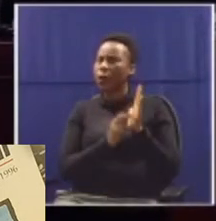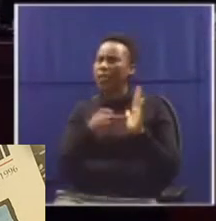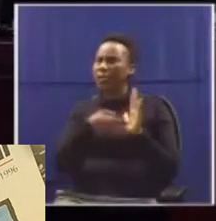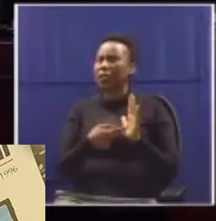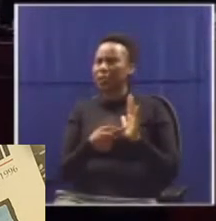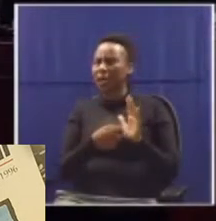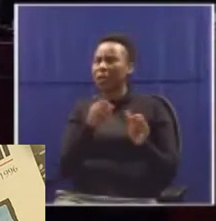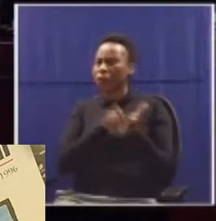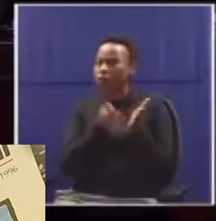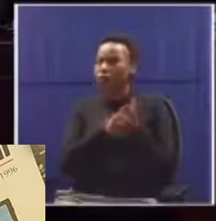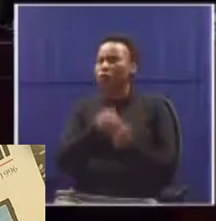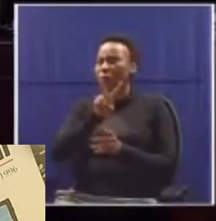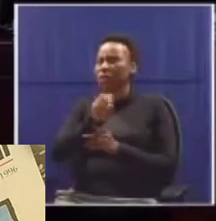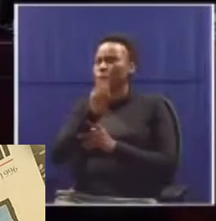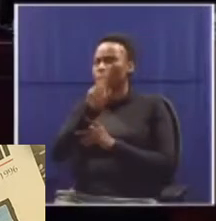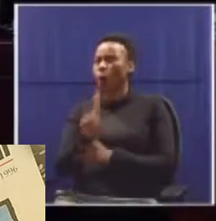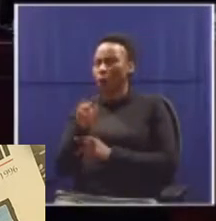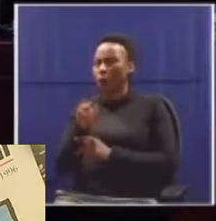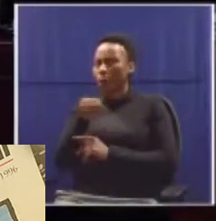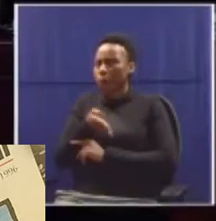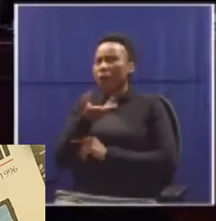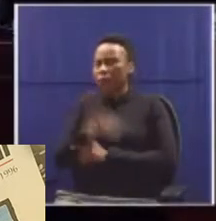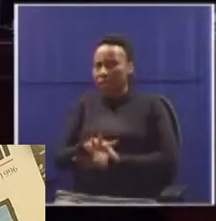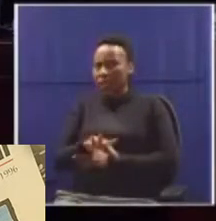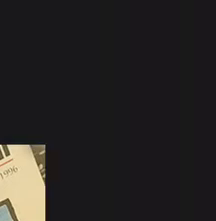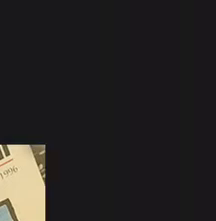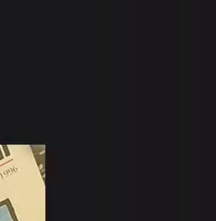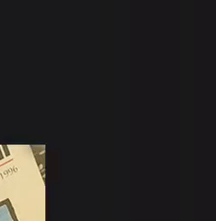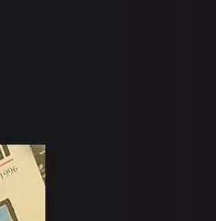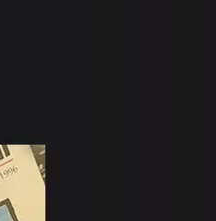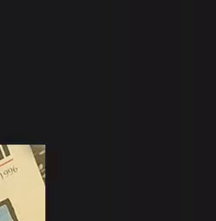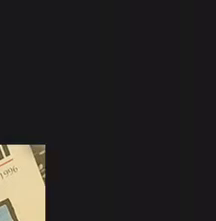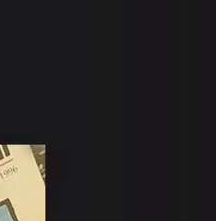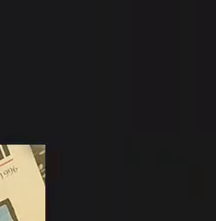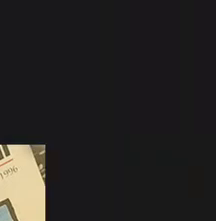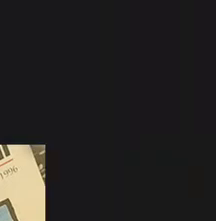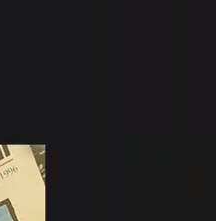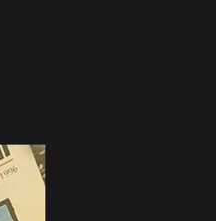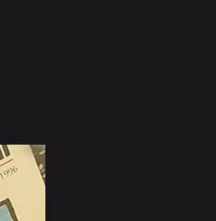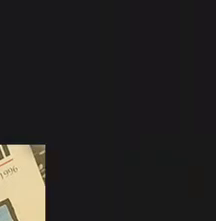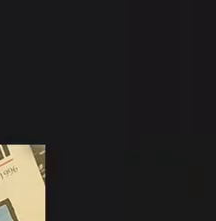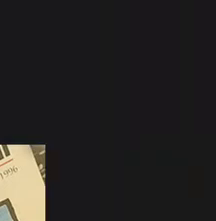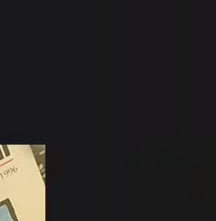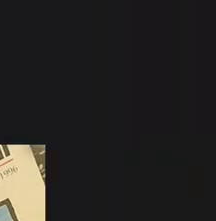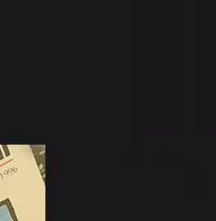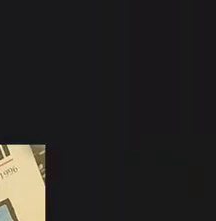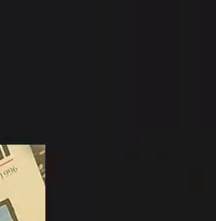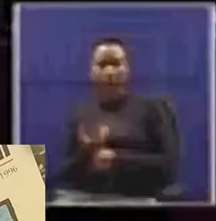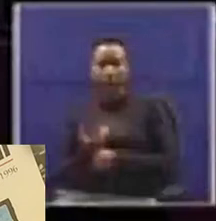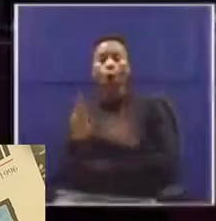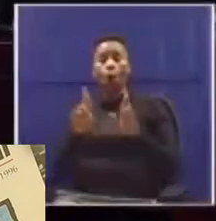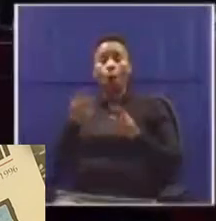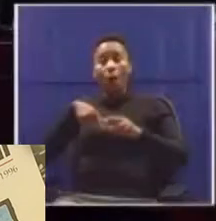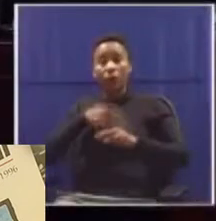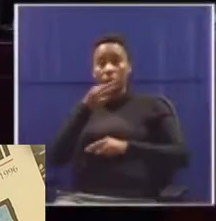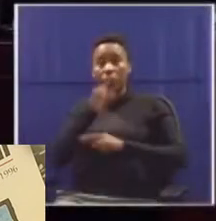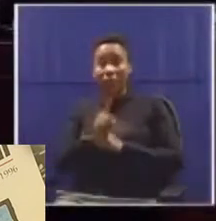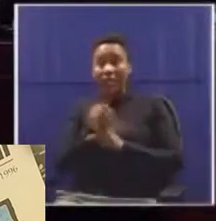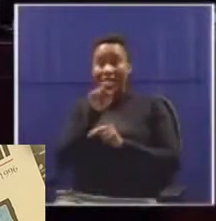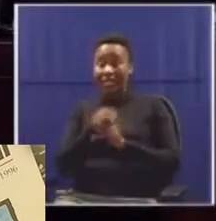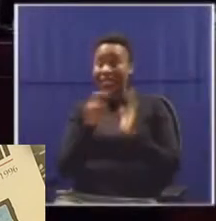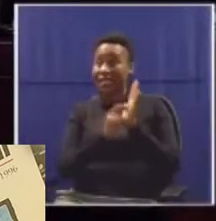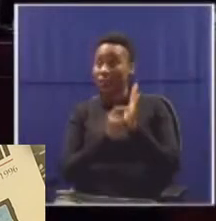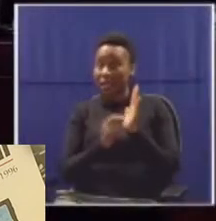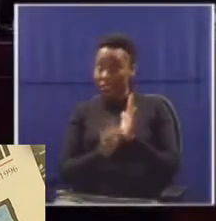on in 2021 already and where was then delayed for what's for technical reasons our hope is that these regulations